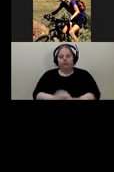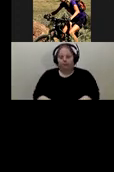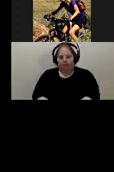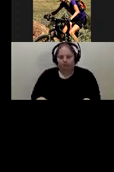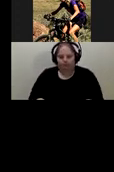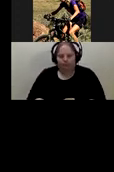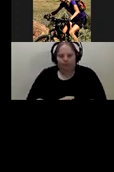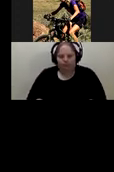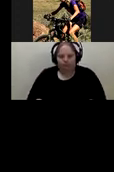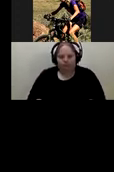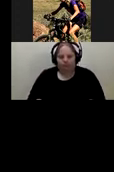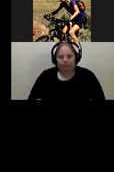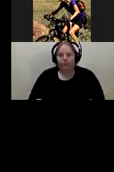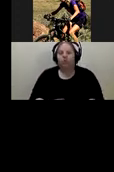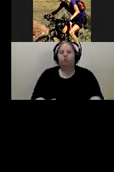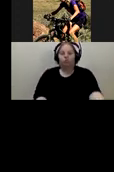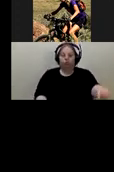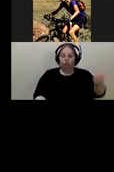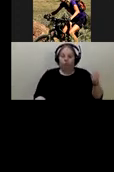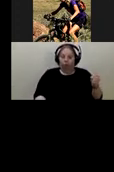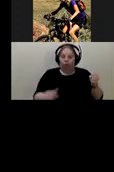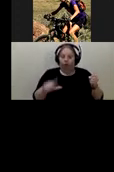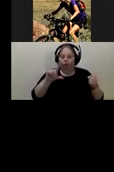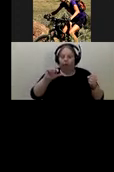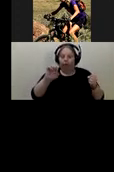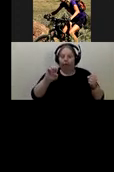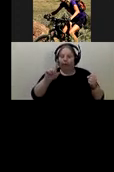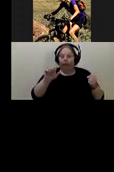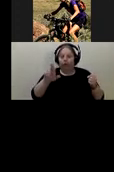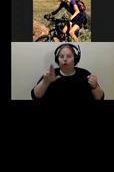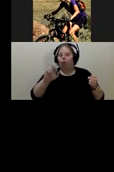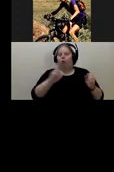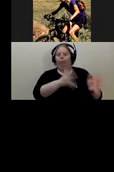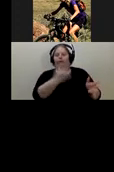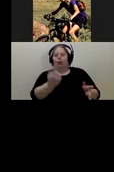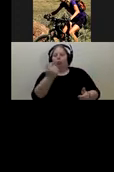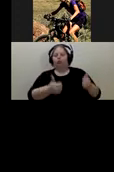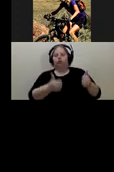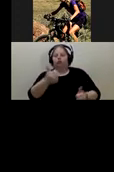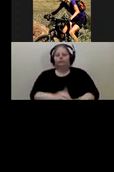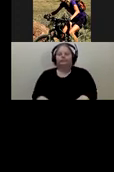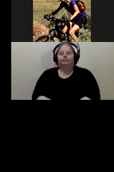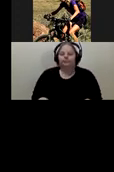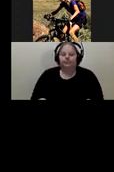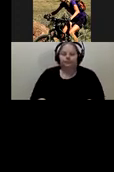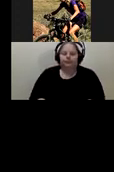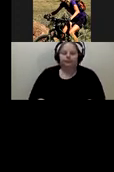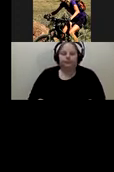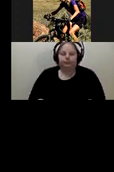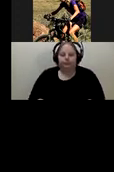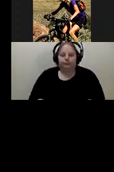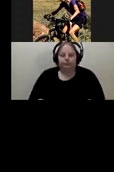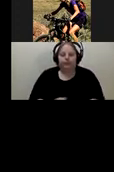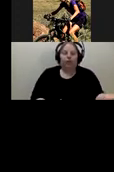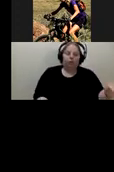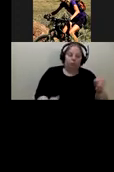So would you pull the lever or would you leave it alone? Pull the lever or leave it